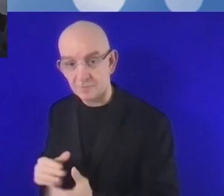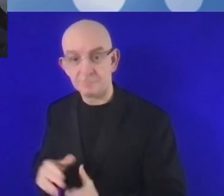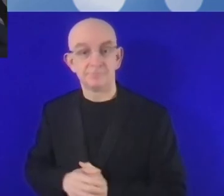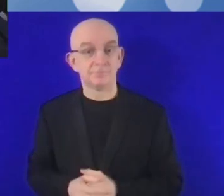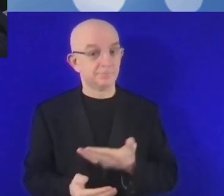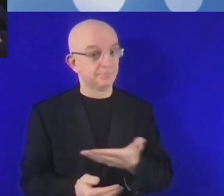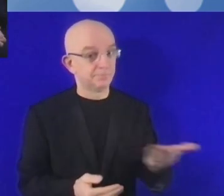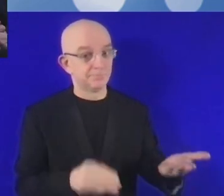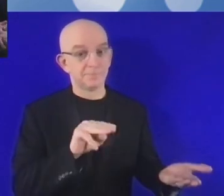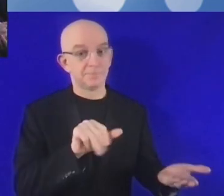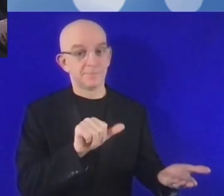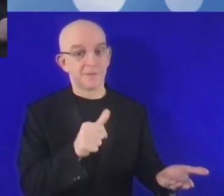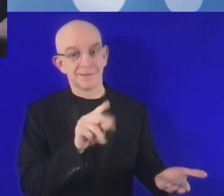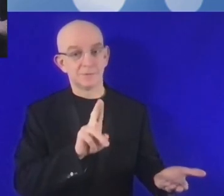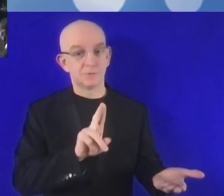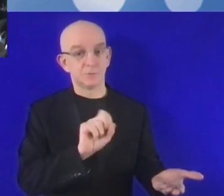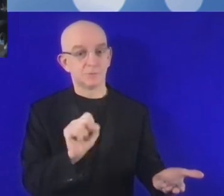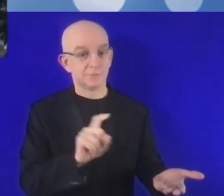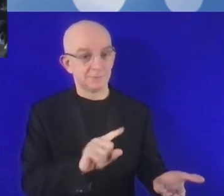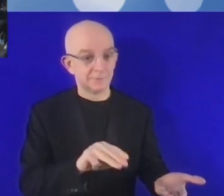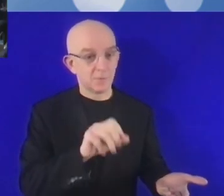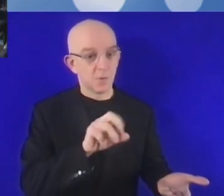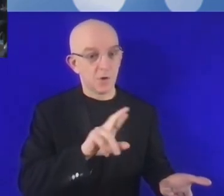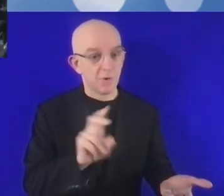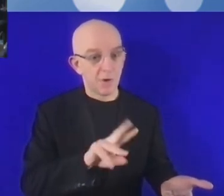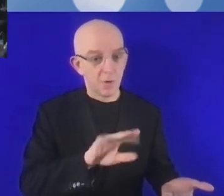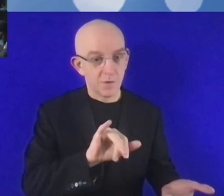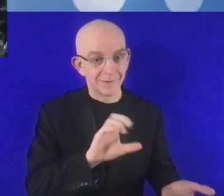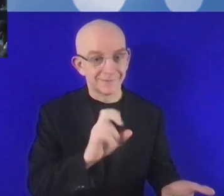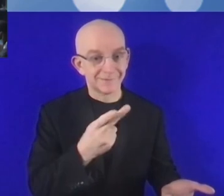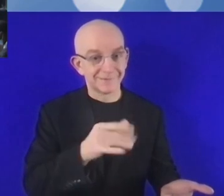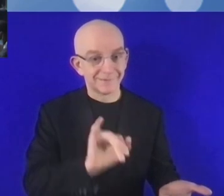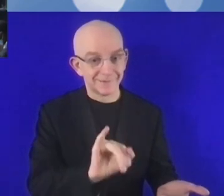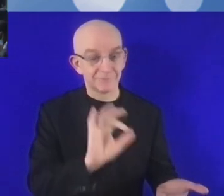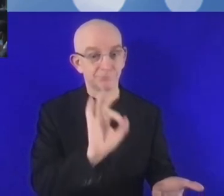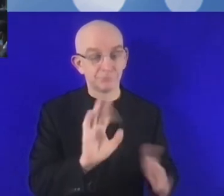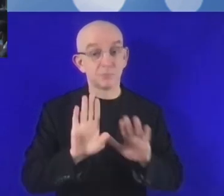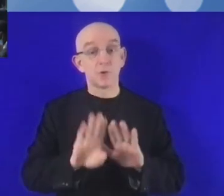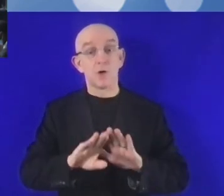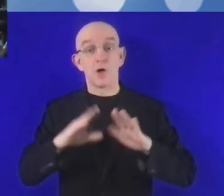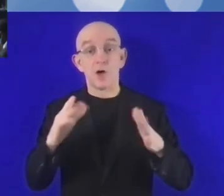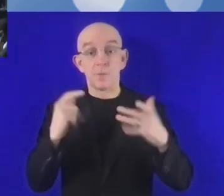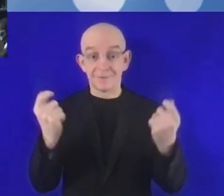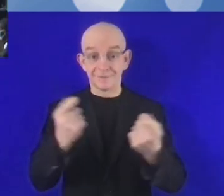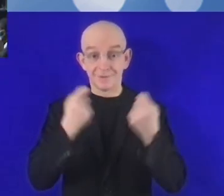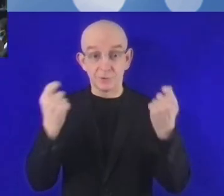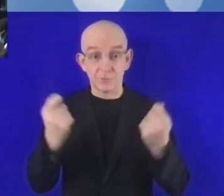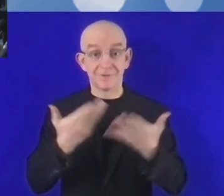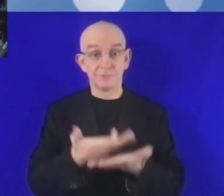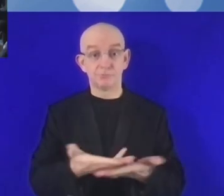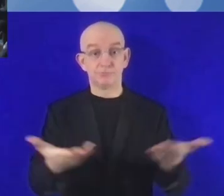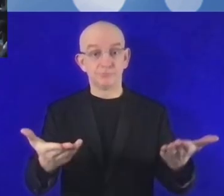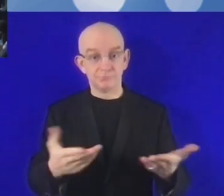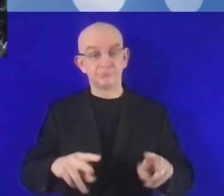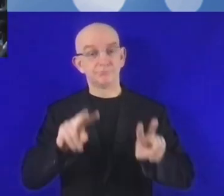During opening ceremony, we will also get to hear from United Nations Secretary General, Mr. Antonio Guterres, and the President of the Republic of Poland, Mr.